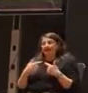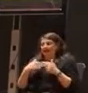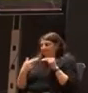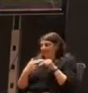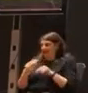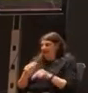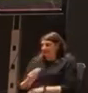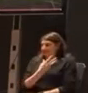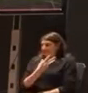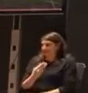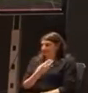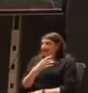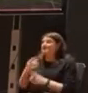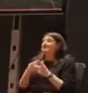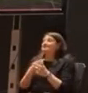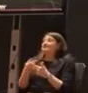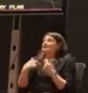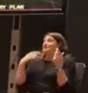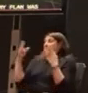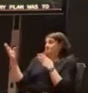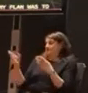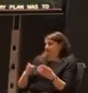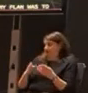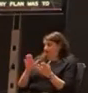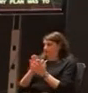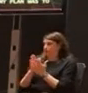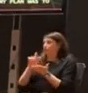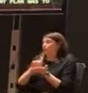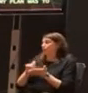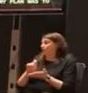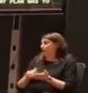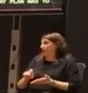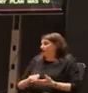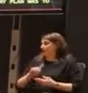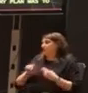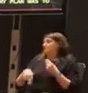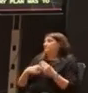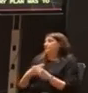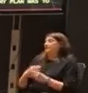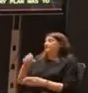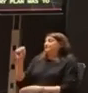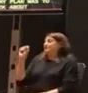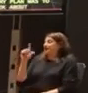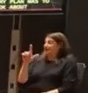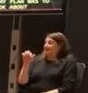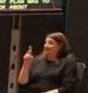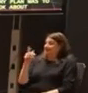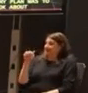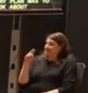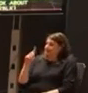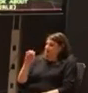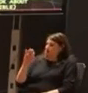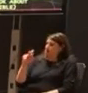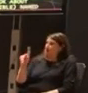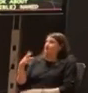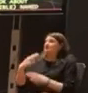Then my plan was to write a book about Seattle landmarks named for minority